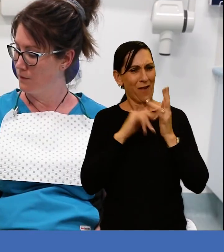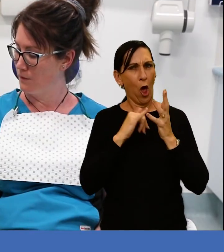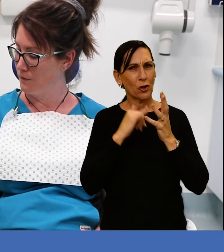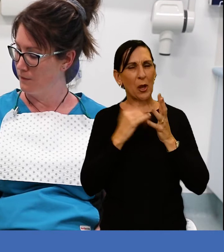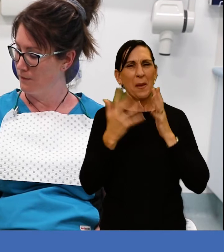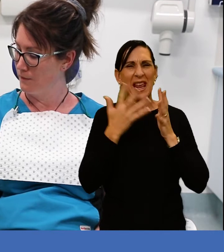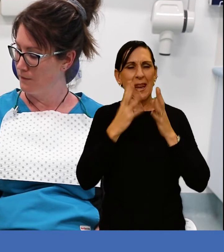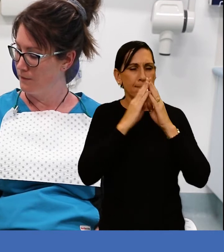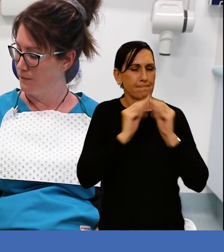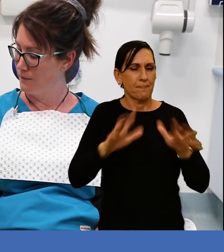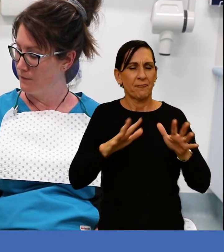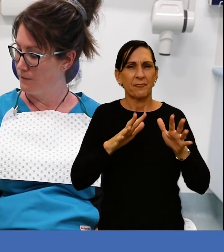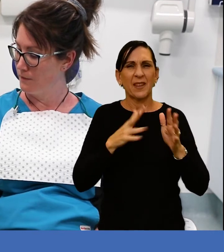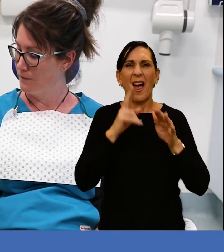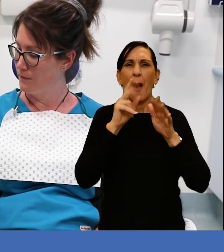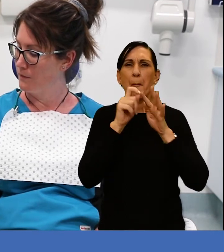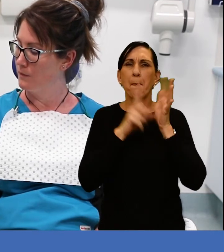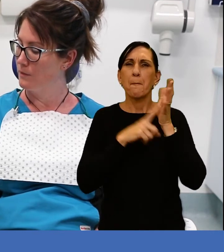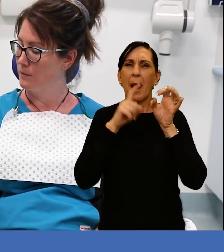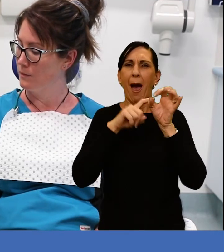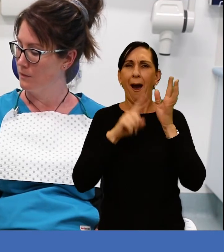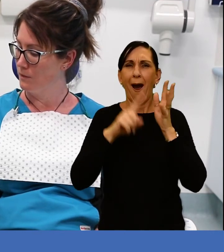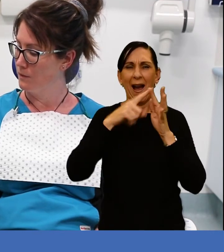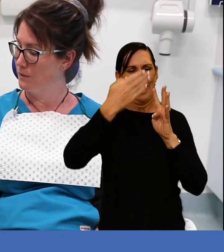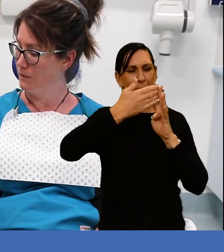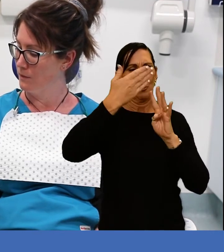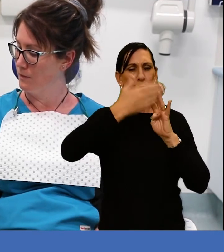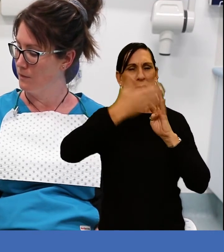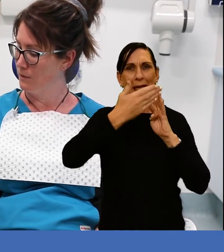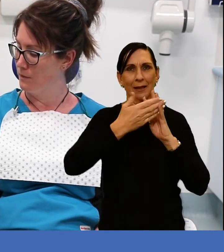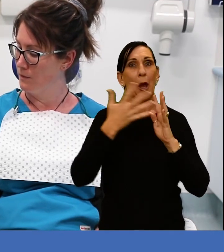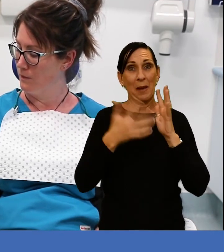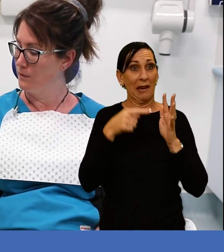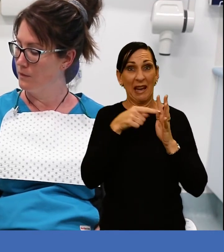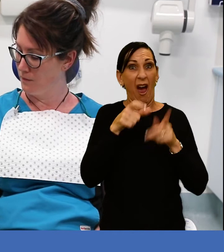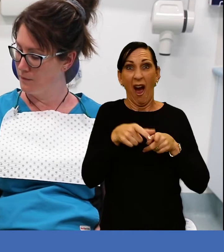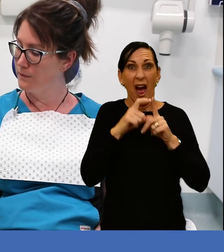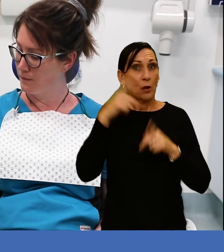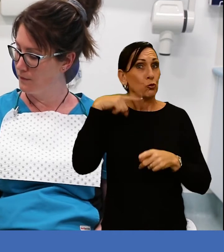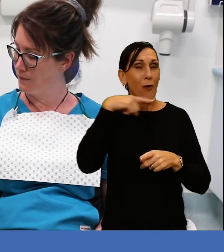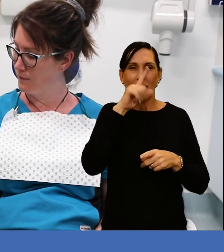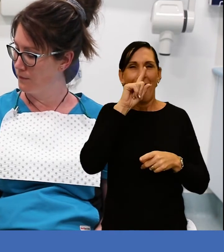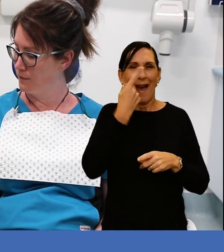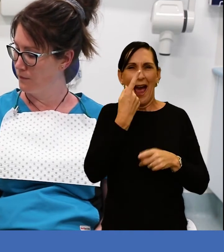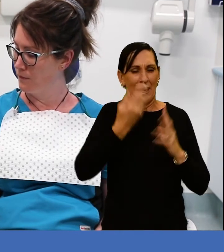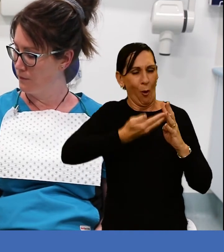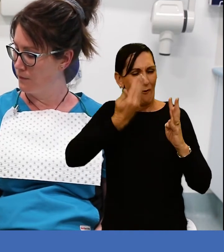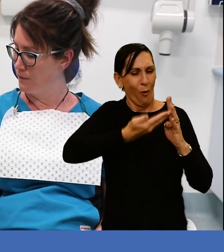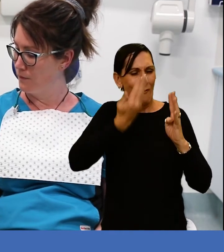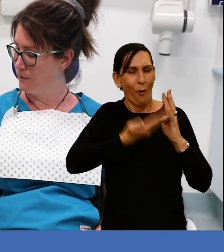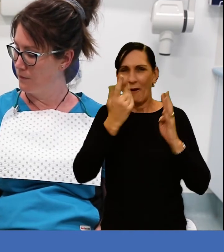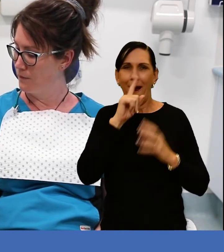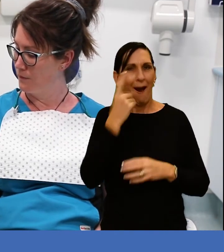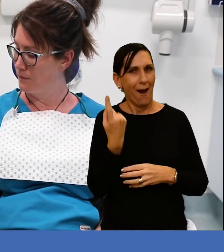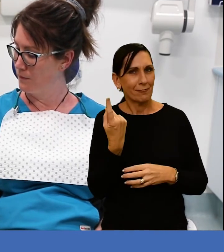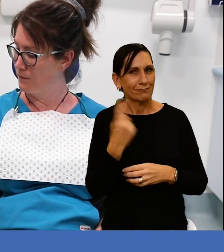down there. So the flossing is removing all the plaque from the in-between surfaces. Okay, these are all